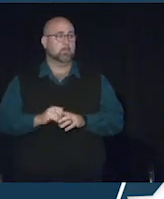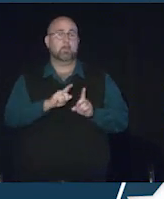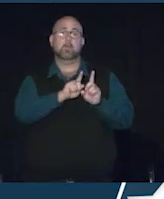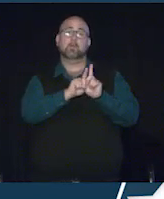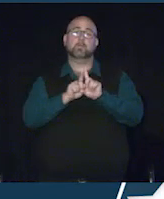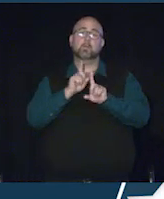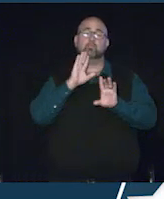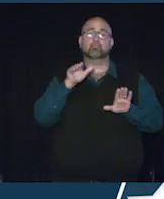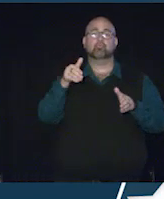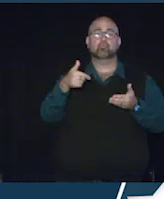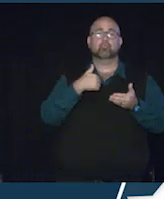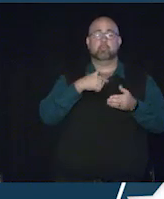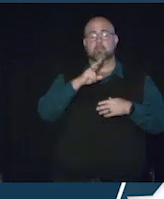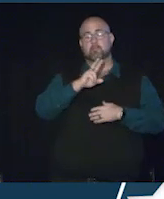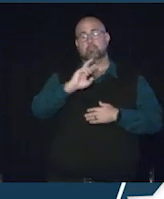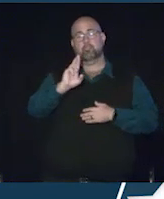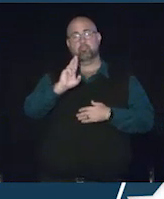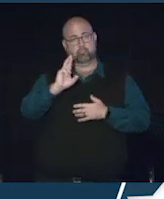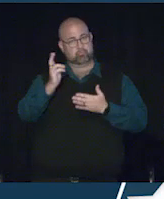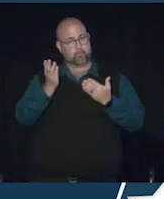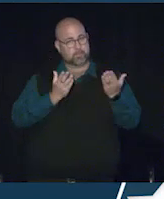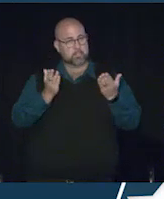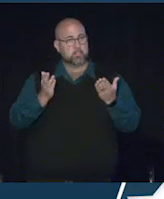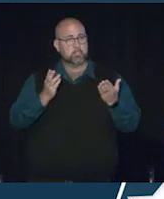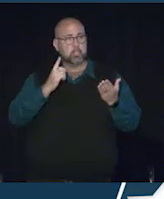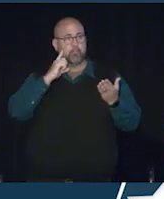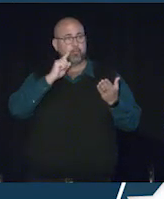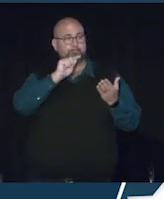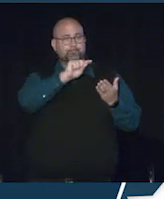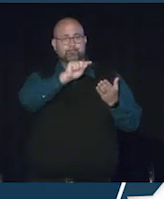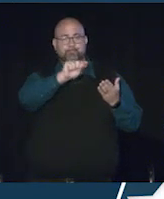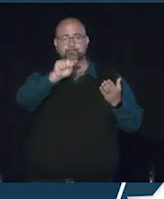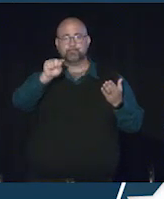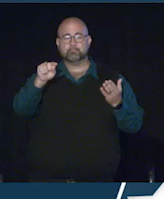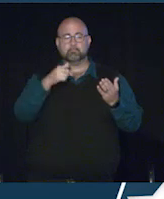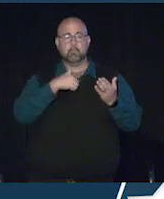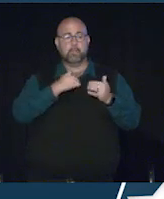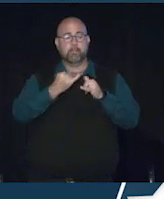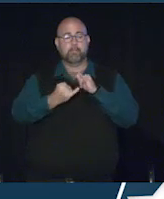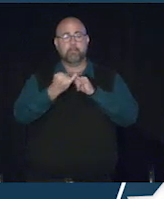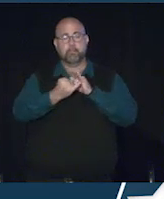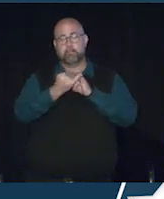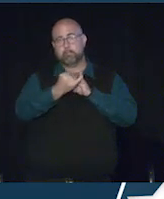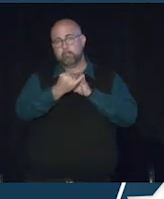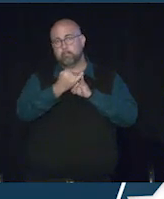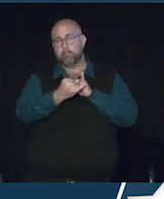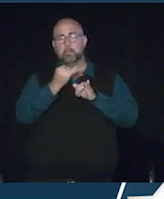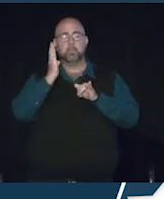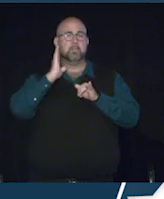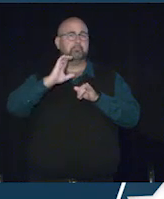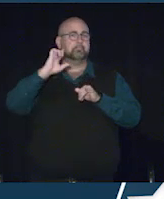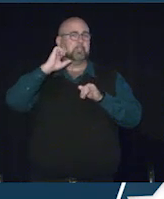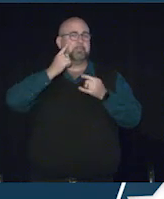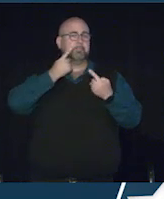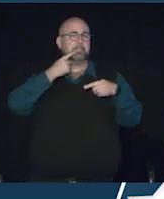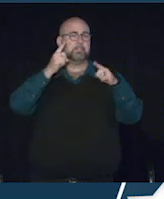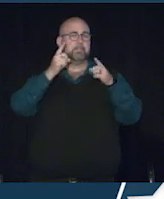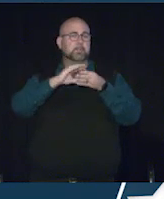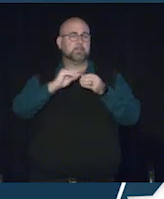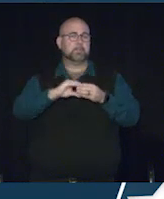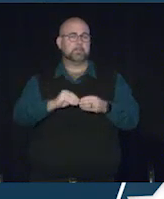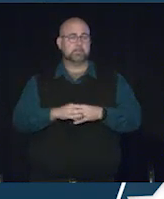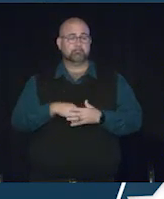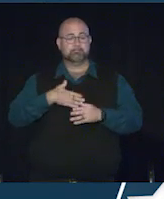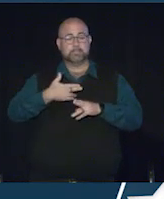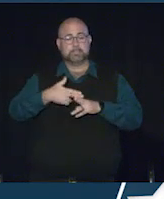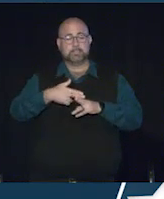introduce you to some VR services for our participants, and lastly, you're going to hear some success stories. My